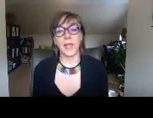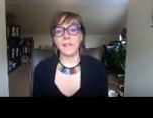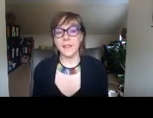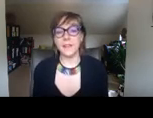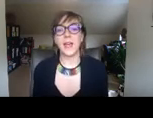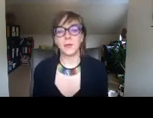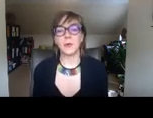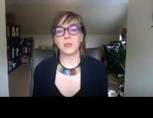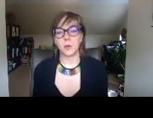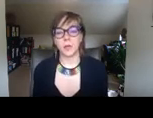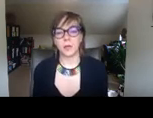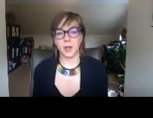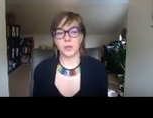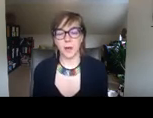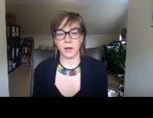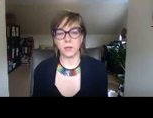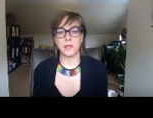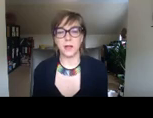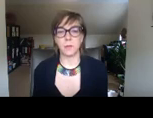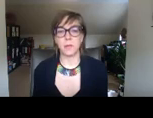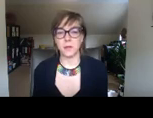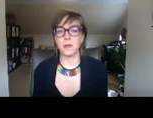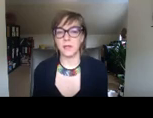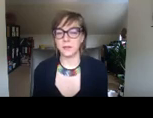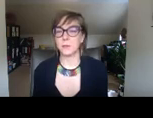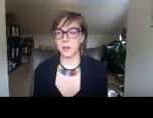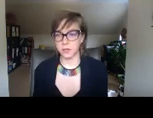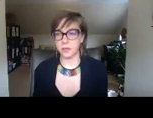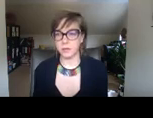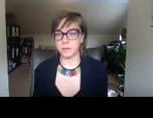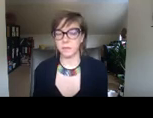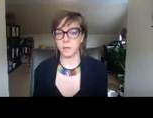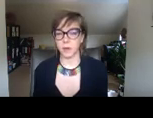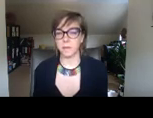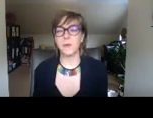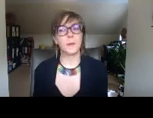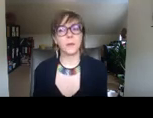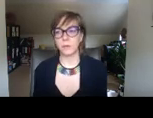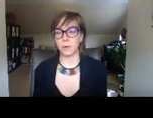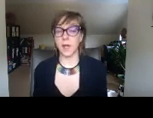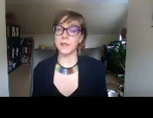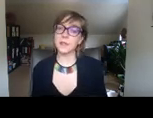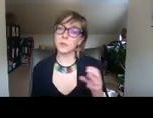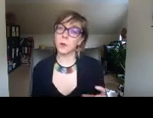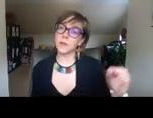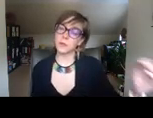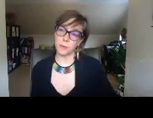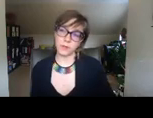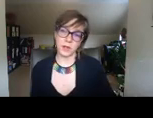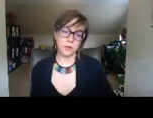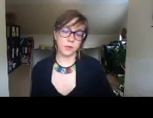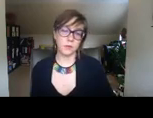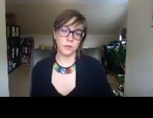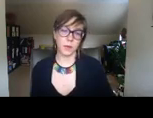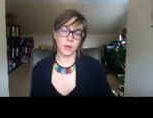And then everyone is going the extra mile to help meet the needs of patients, right? Beautiful. And this is what the interpreters